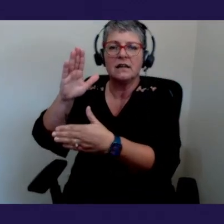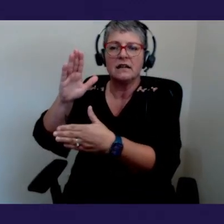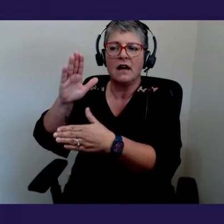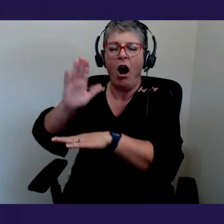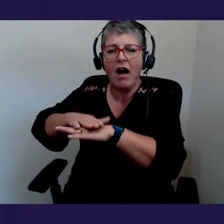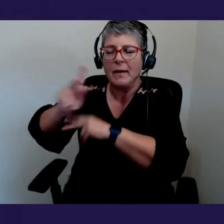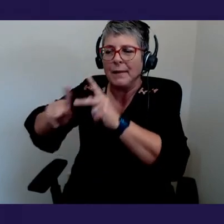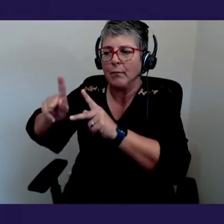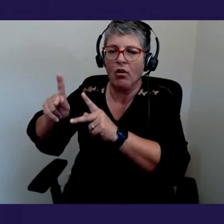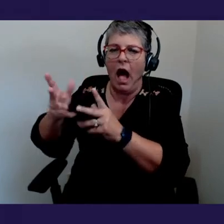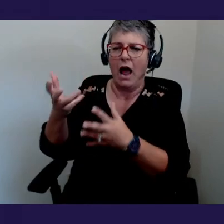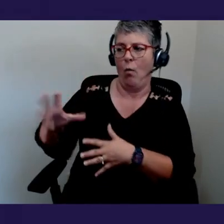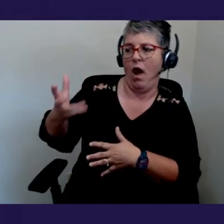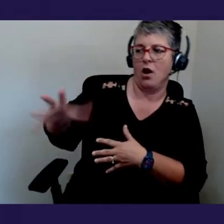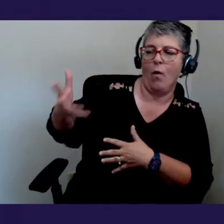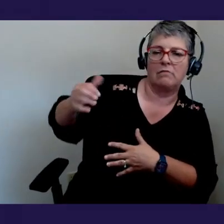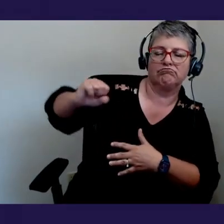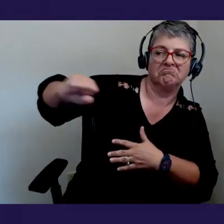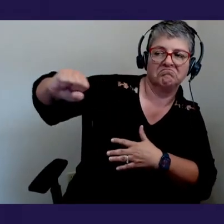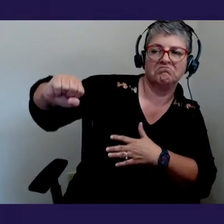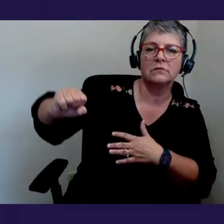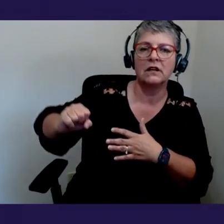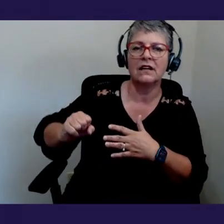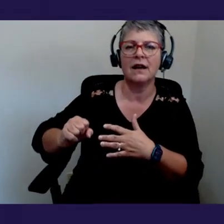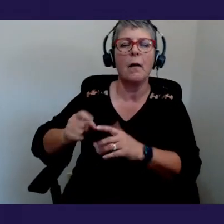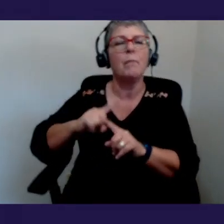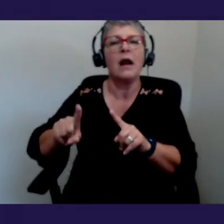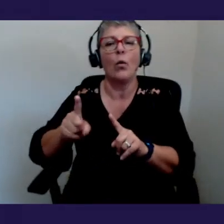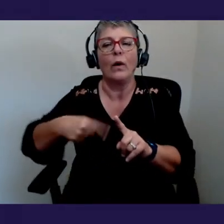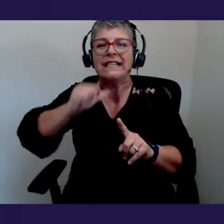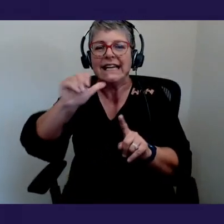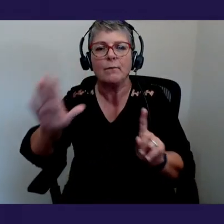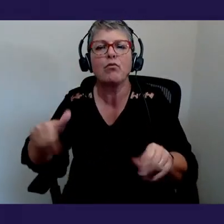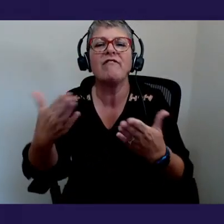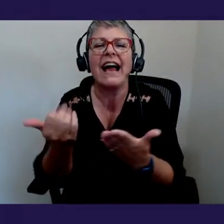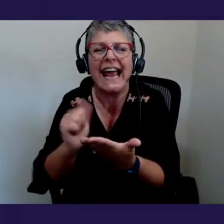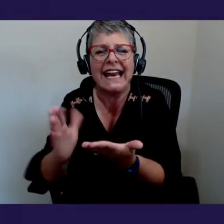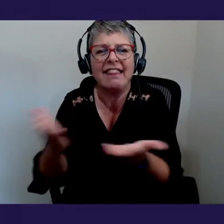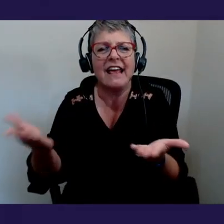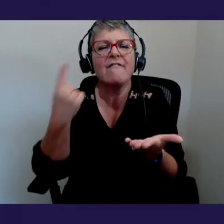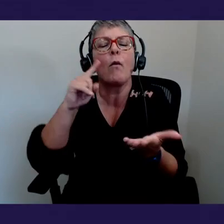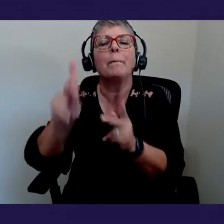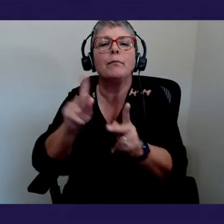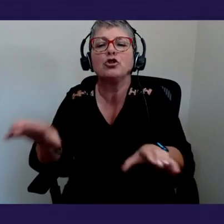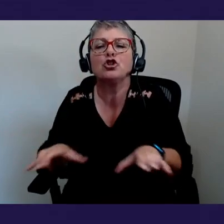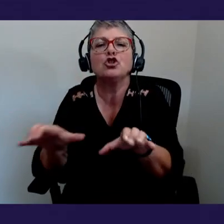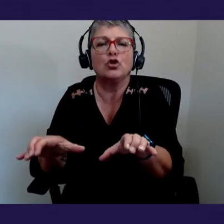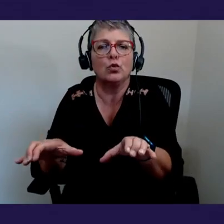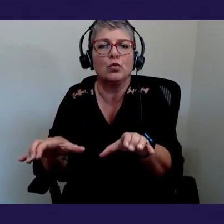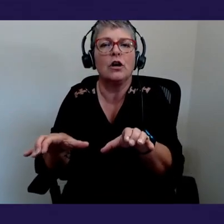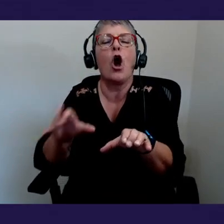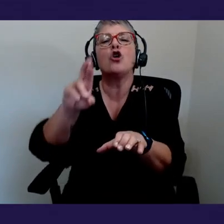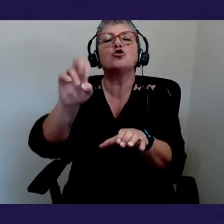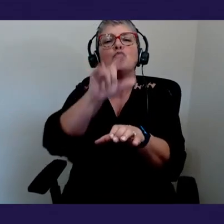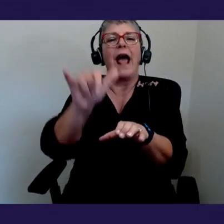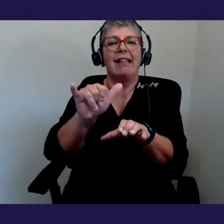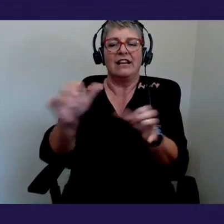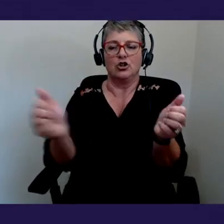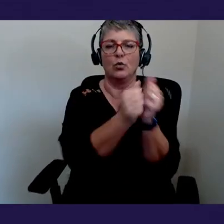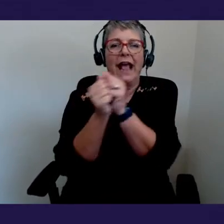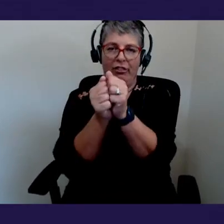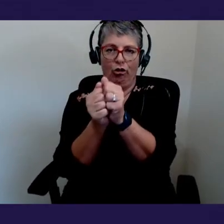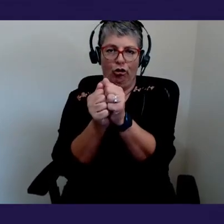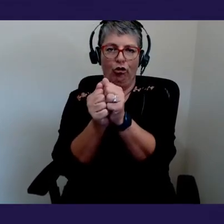lot to do, and that's a big problem. And I'll end there. Rachael, can we give you the last 30